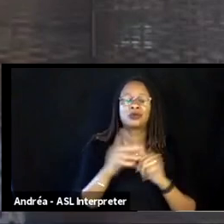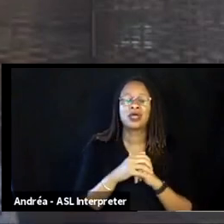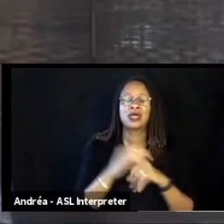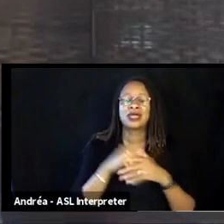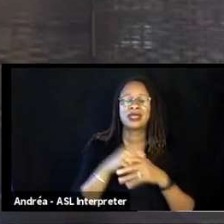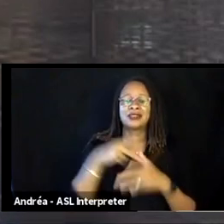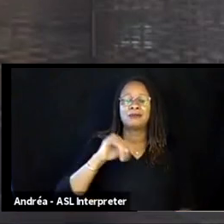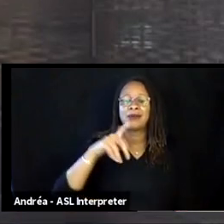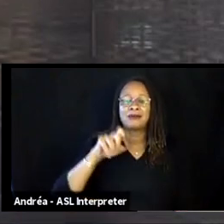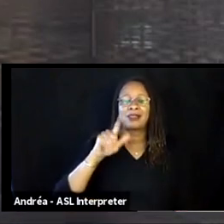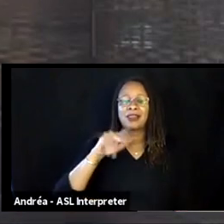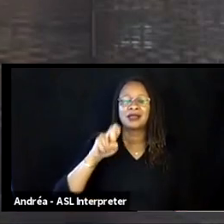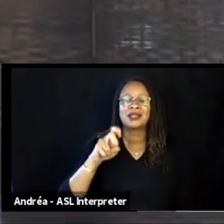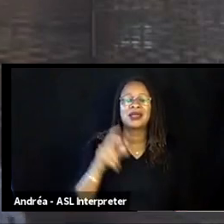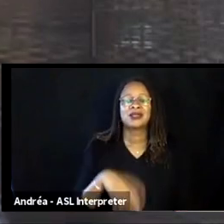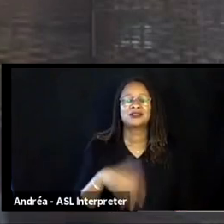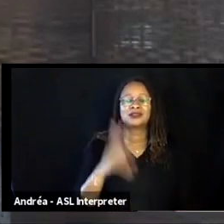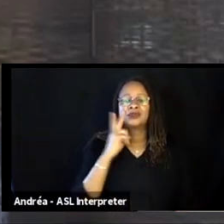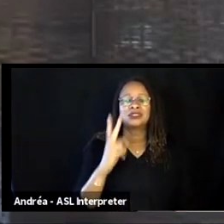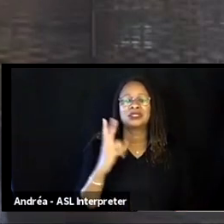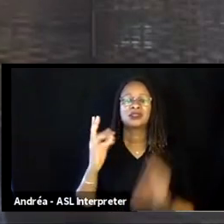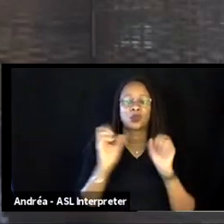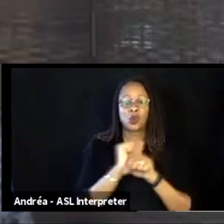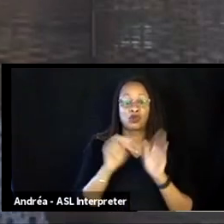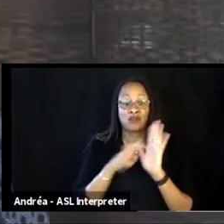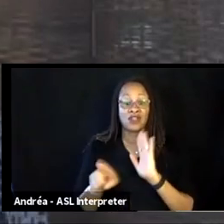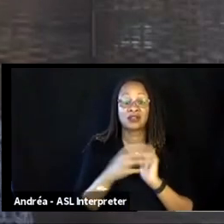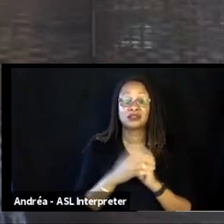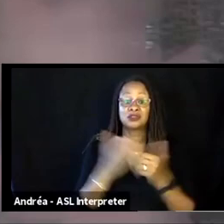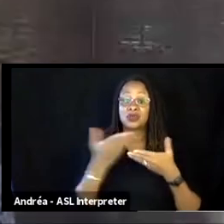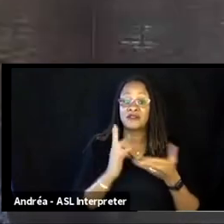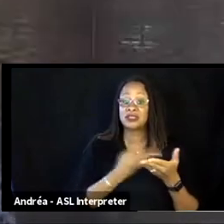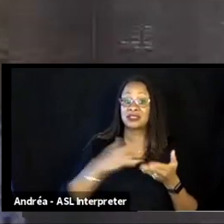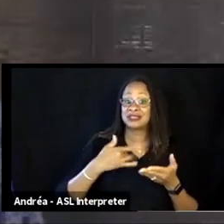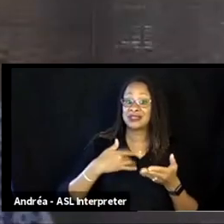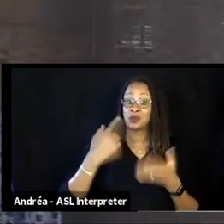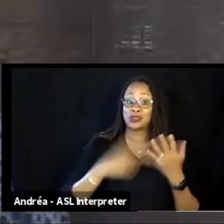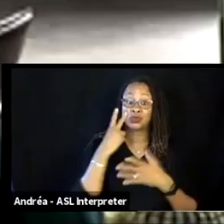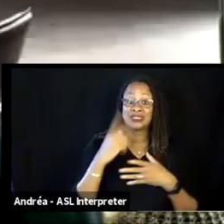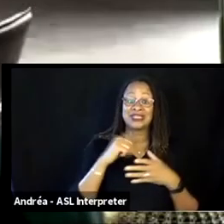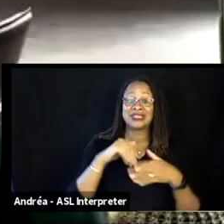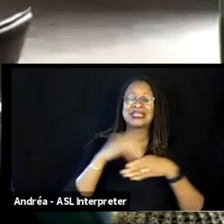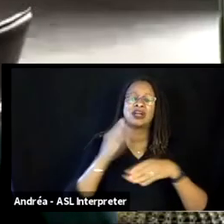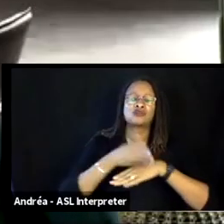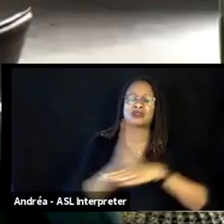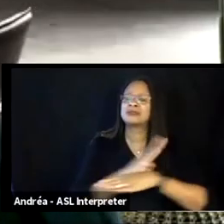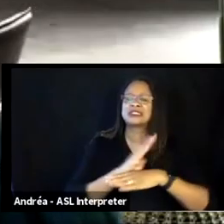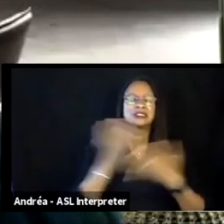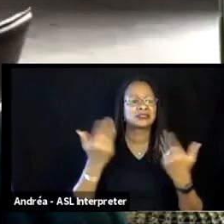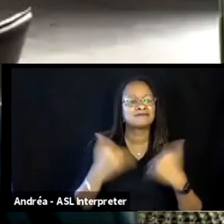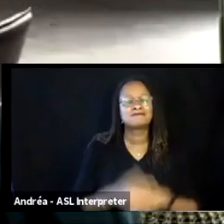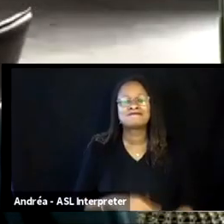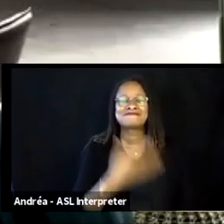in order to see the work reflected? So if you could just give us a sense of what you're seeing industry-wide. Sure. Thank